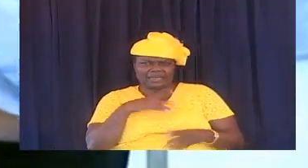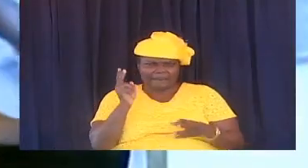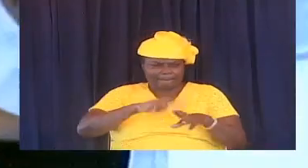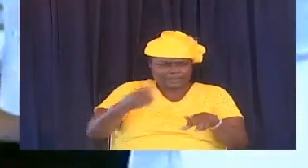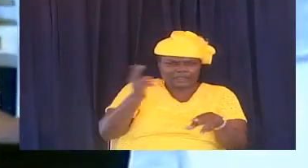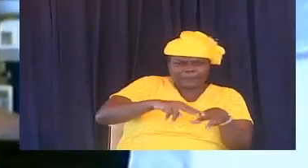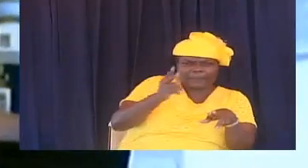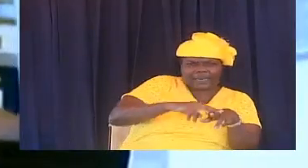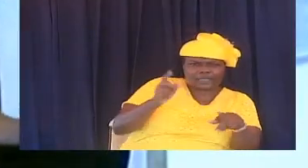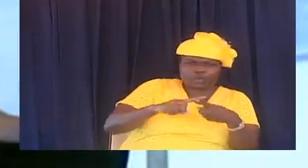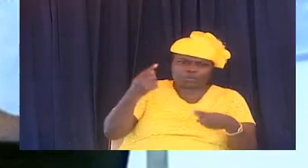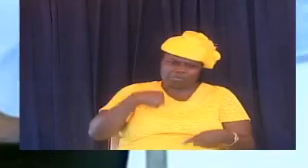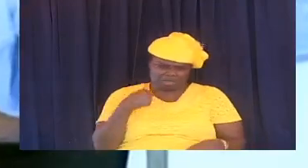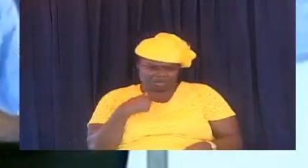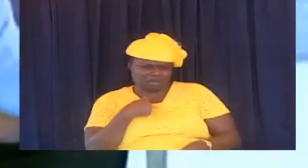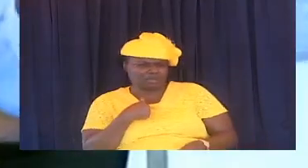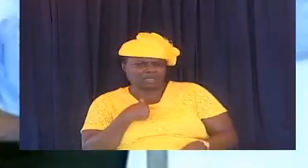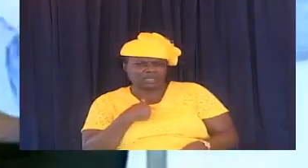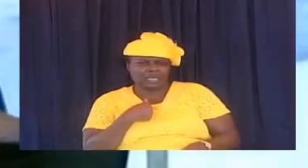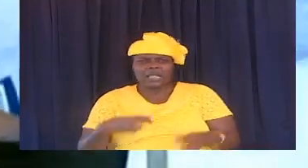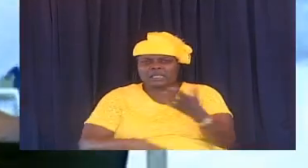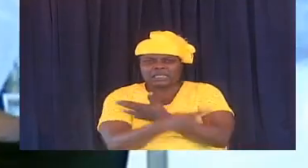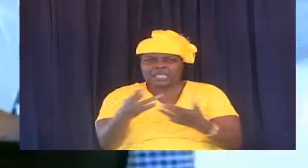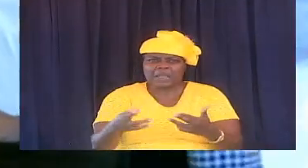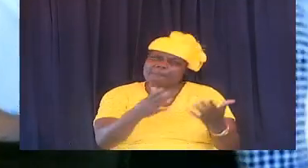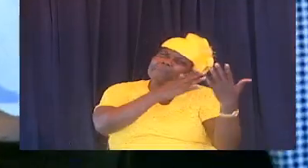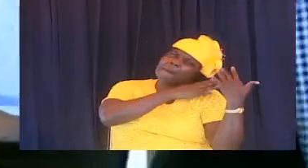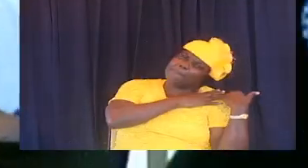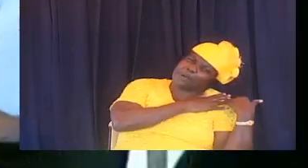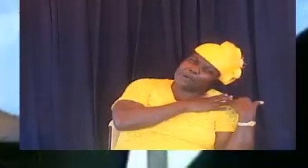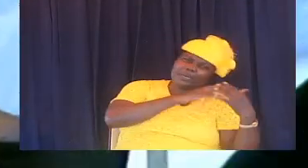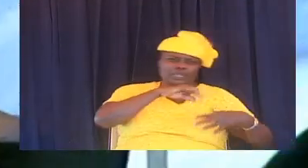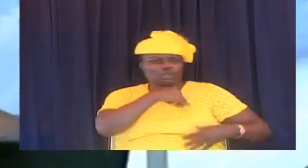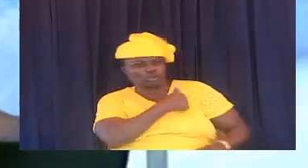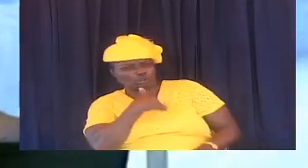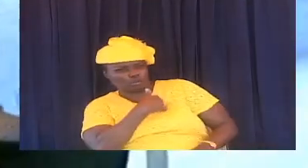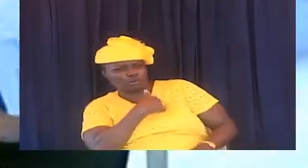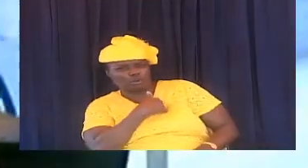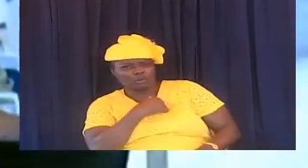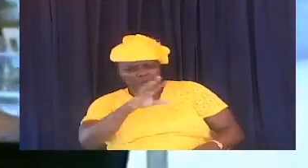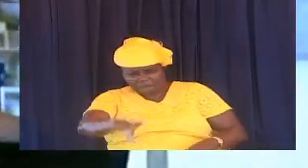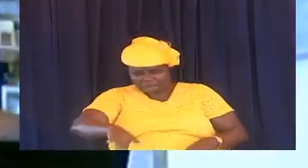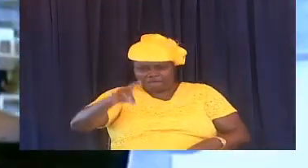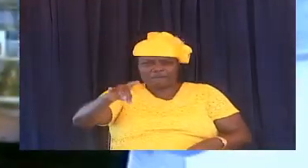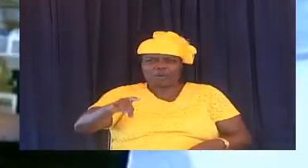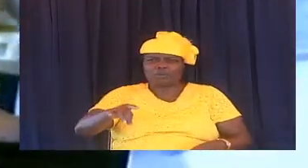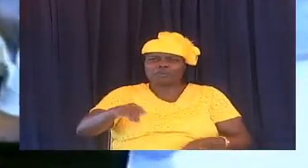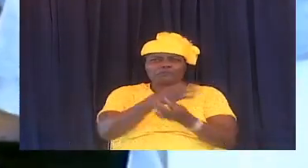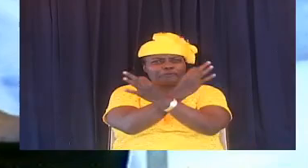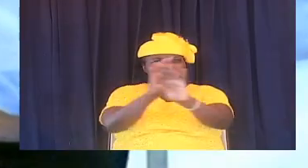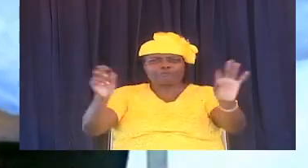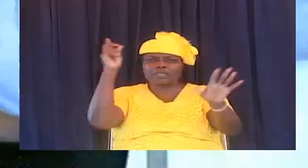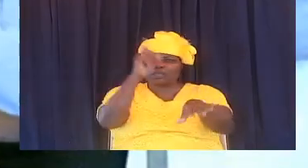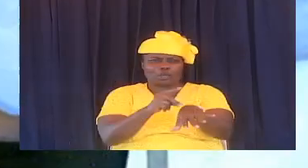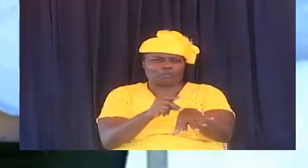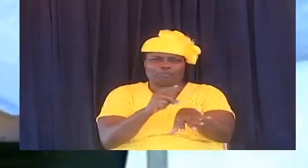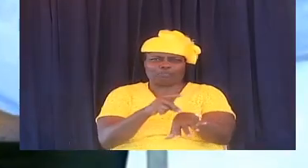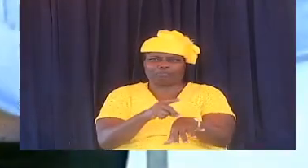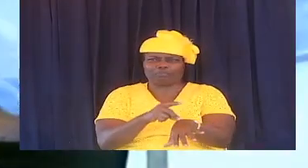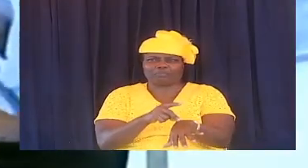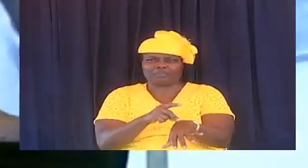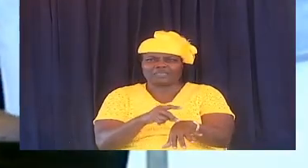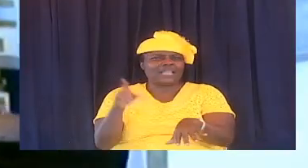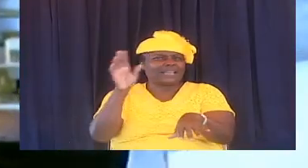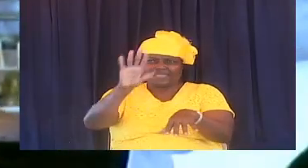multiplied to me. There my burdened soul found liberty